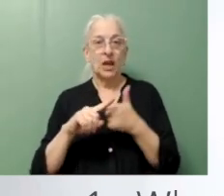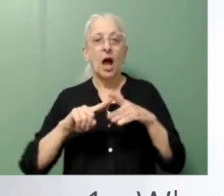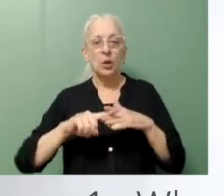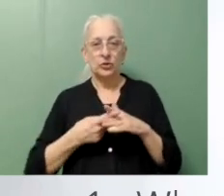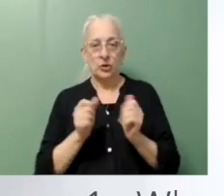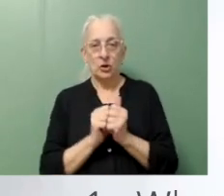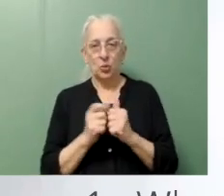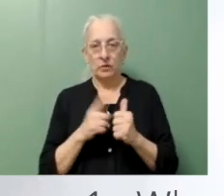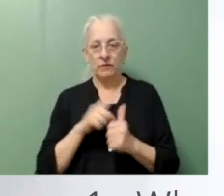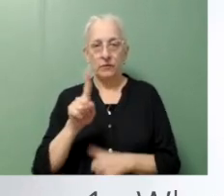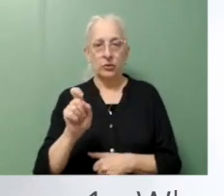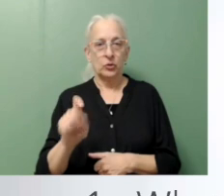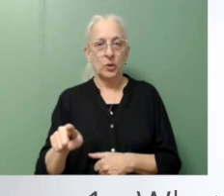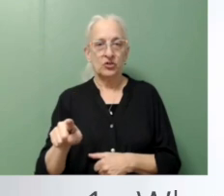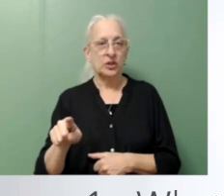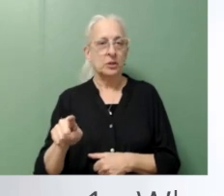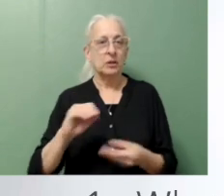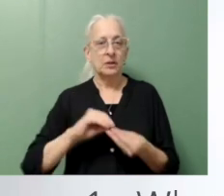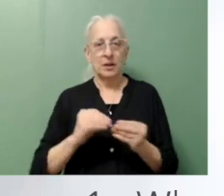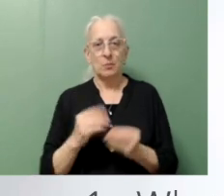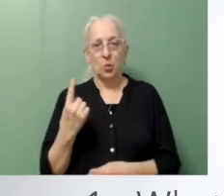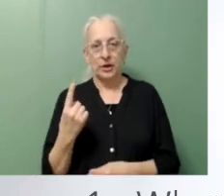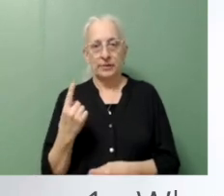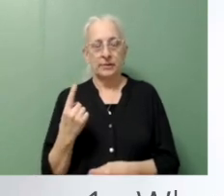off by going to number 1.